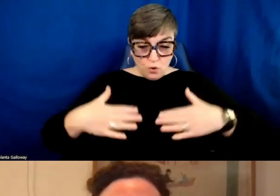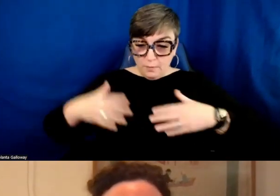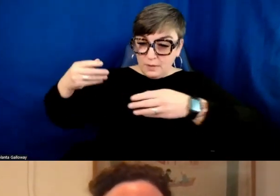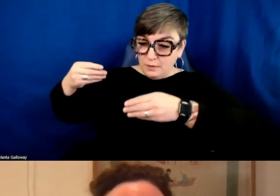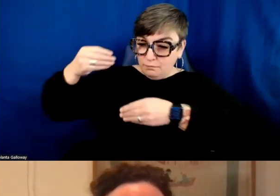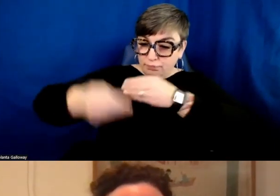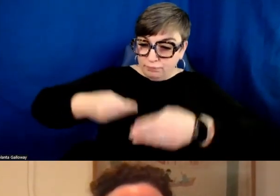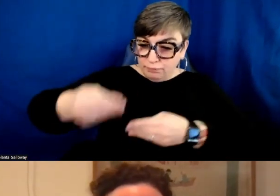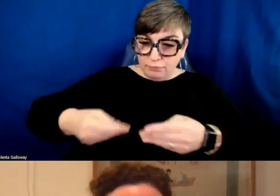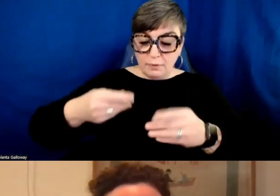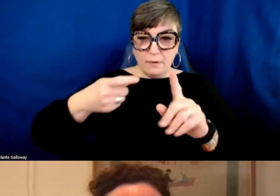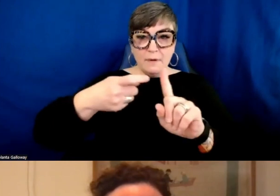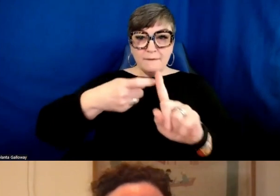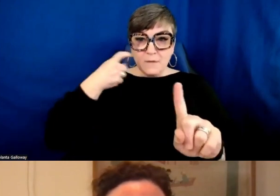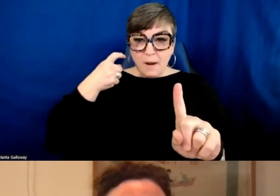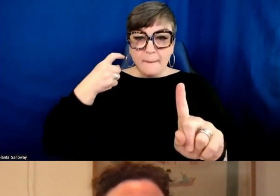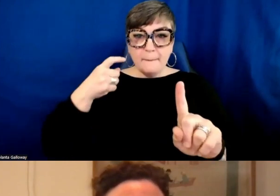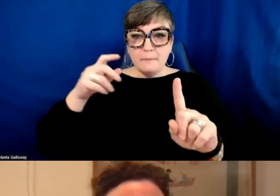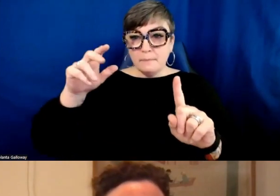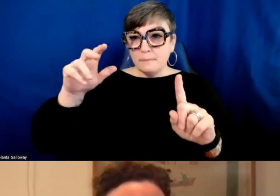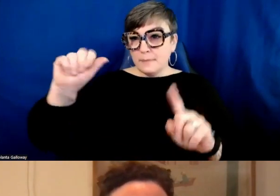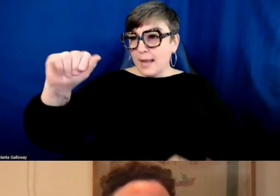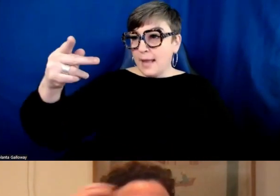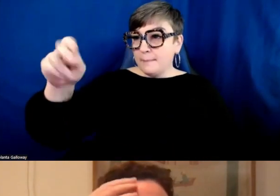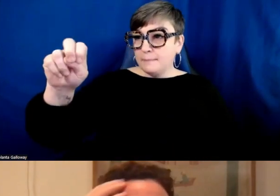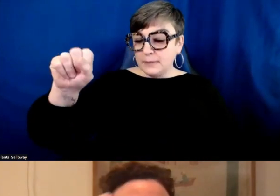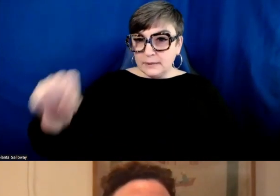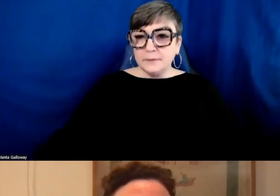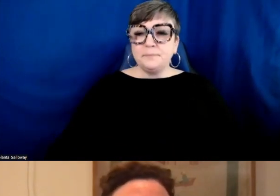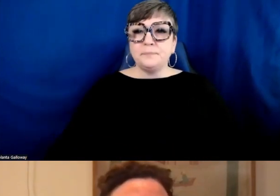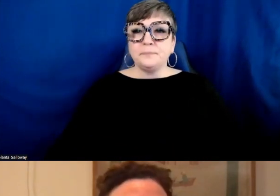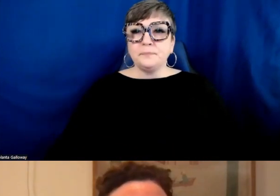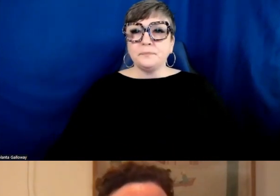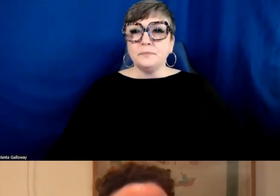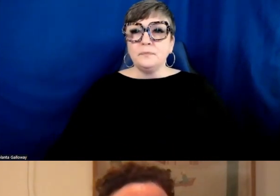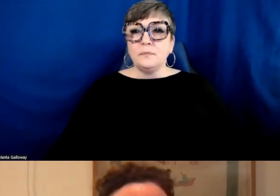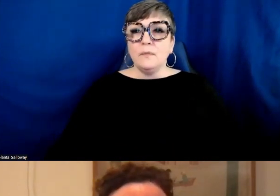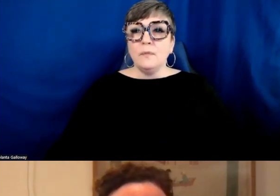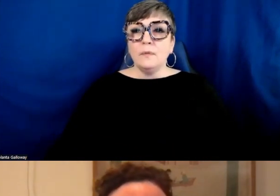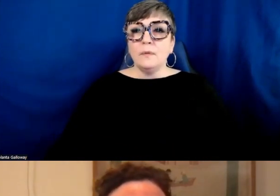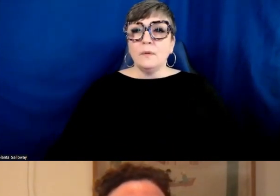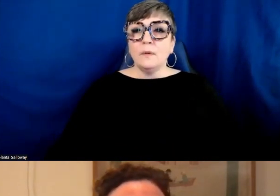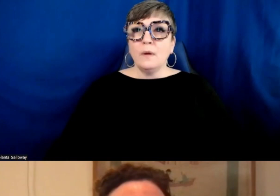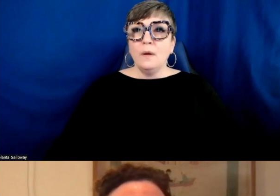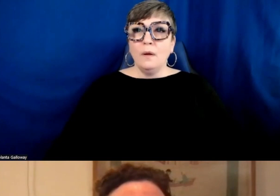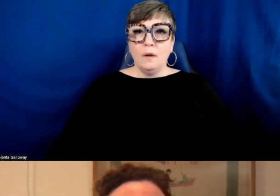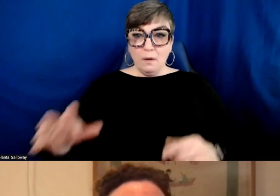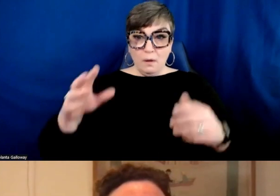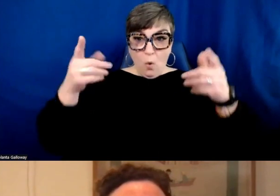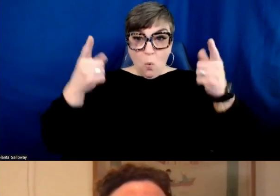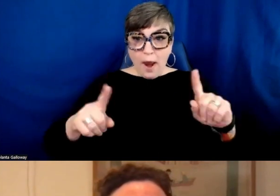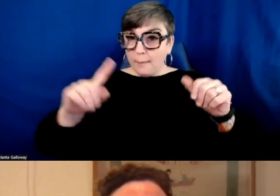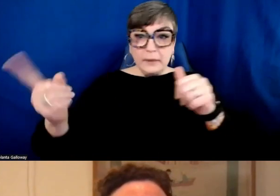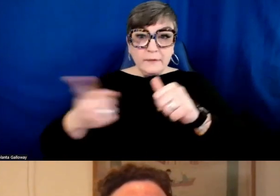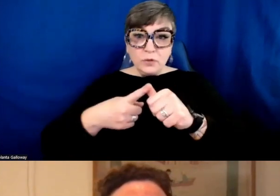um, apes and that what happened first was that people stood up, the